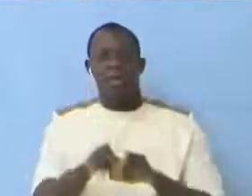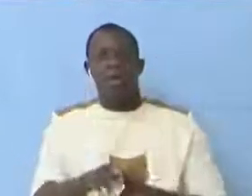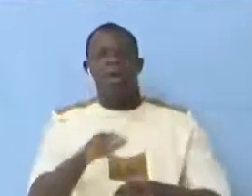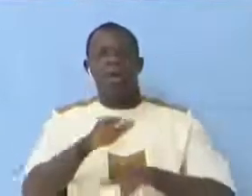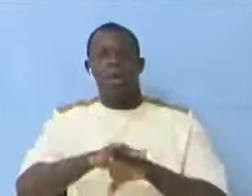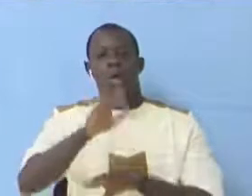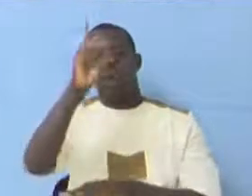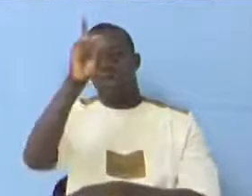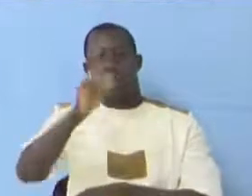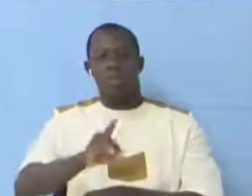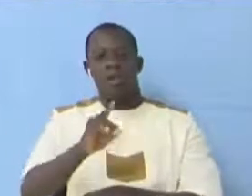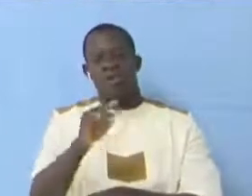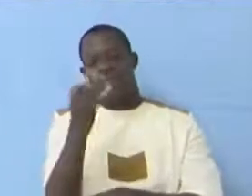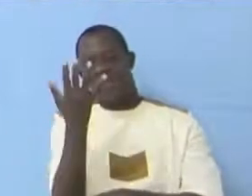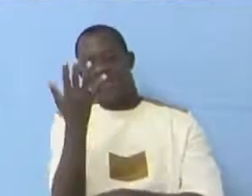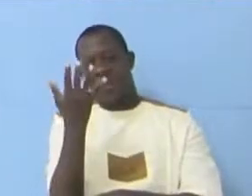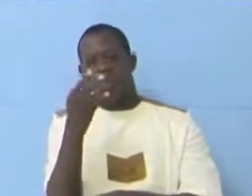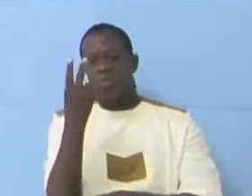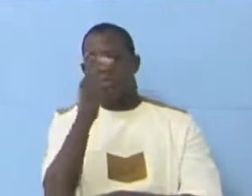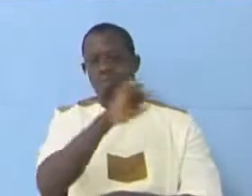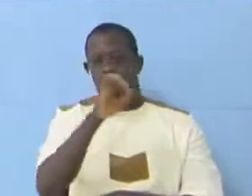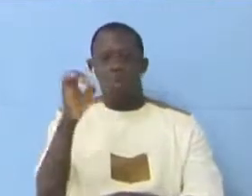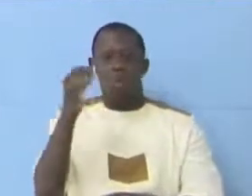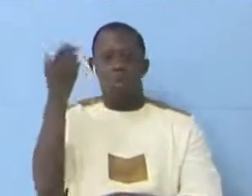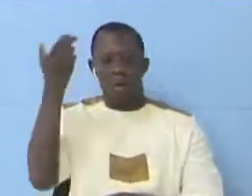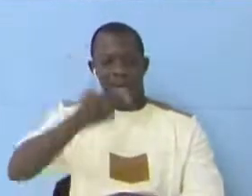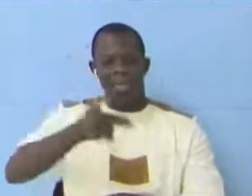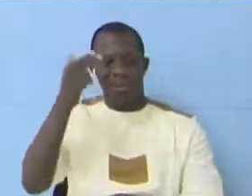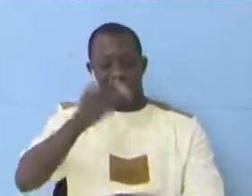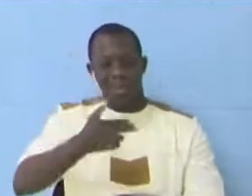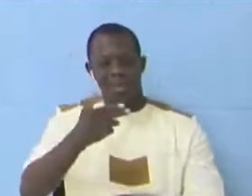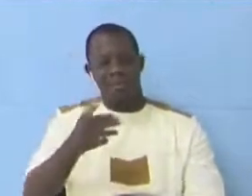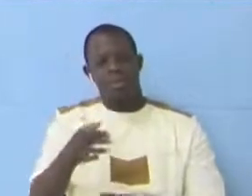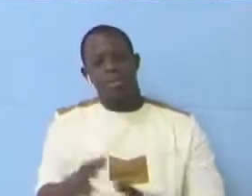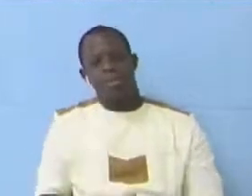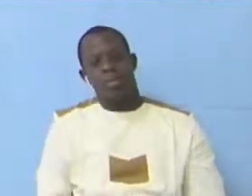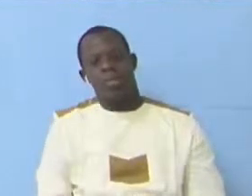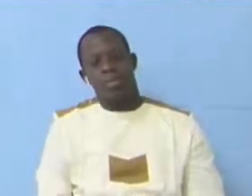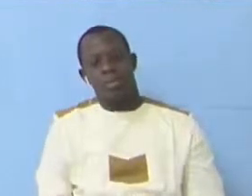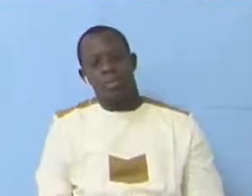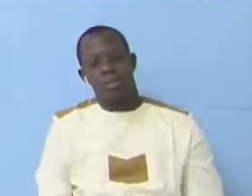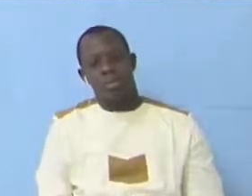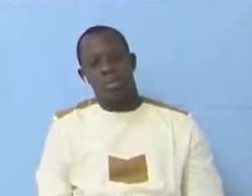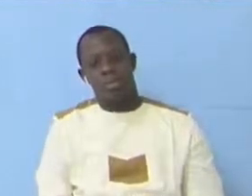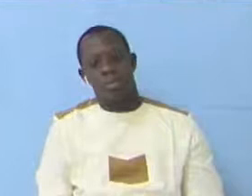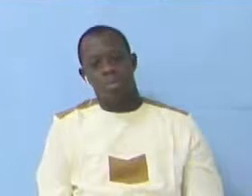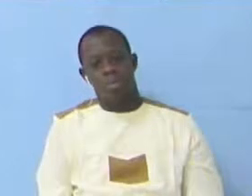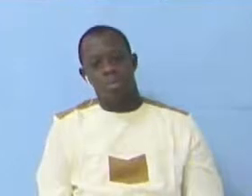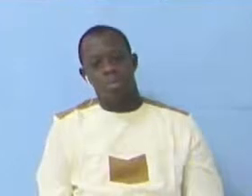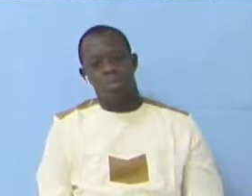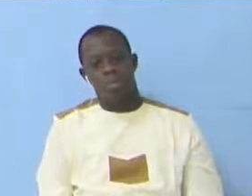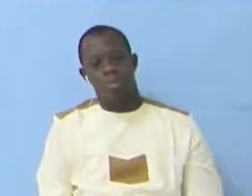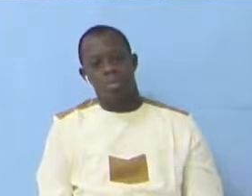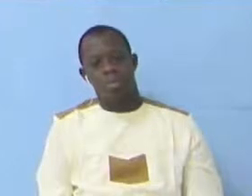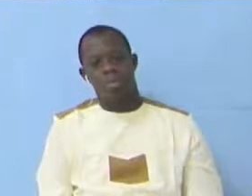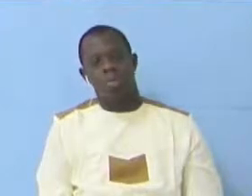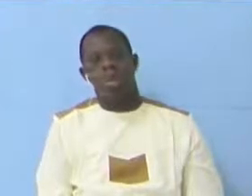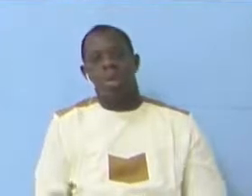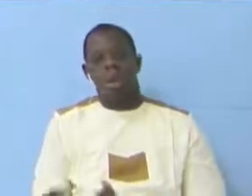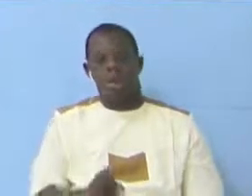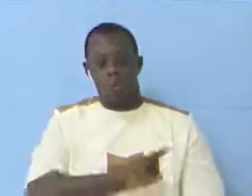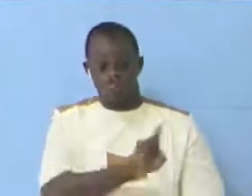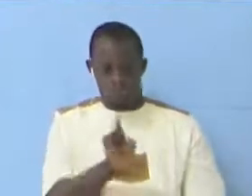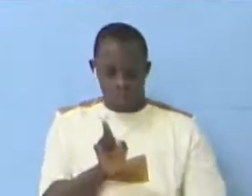On December 5th, 2019, December 2019, we offered